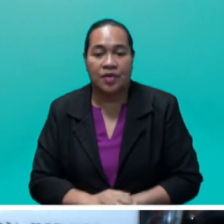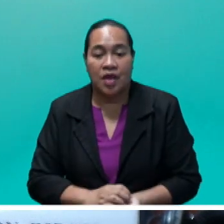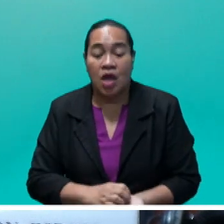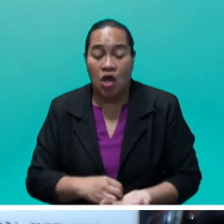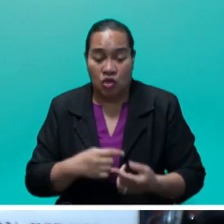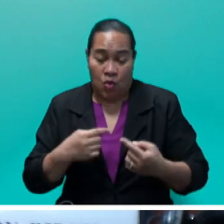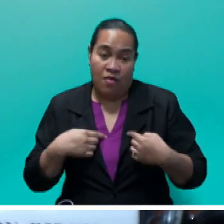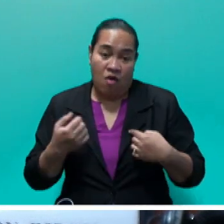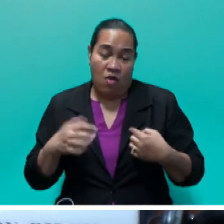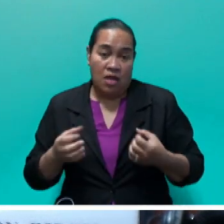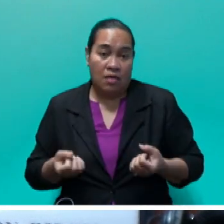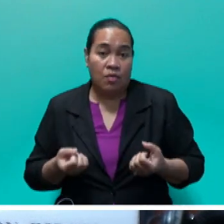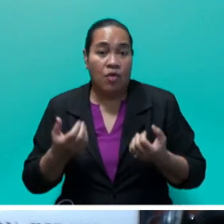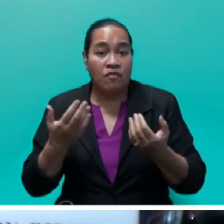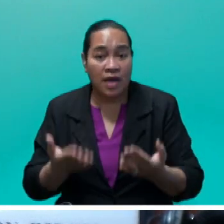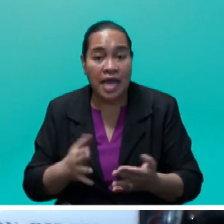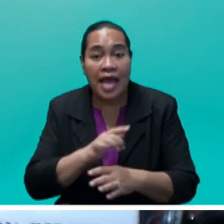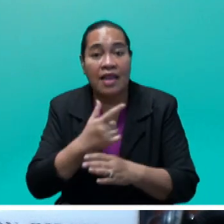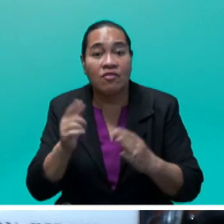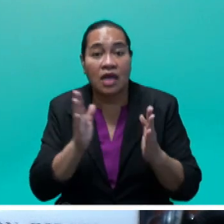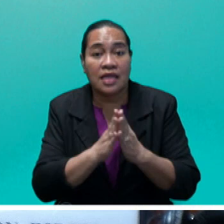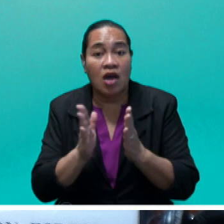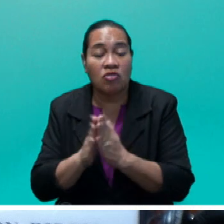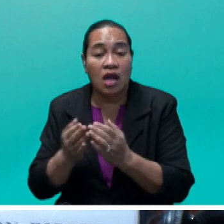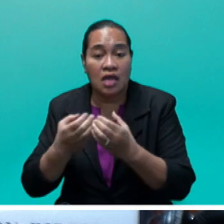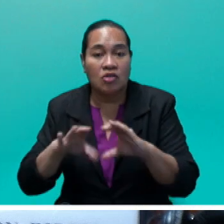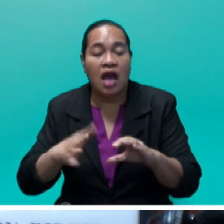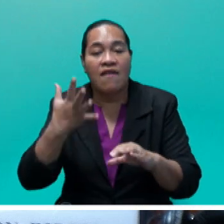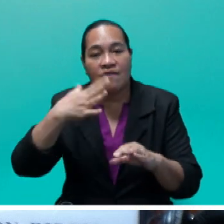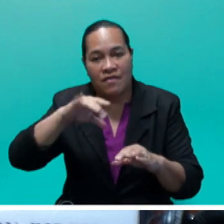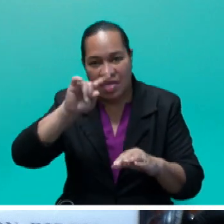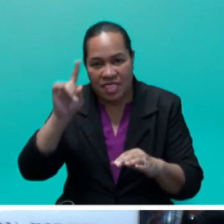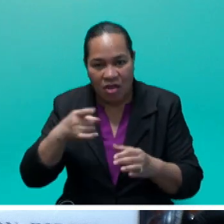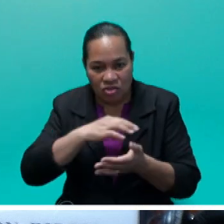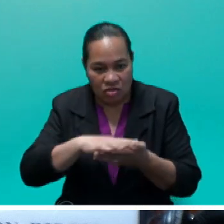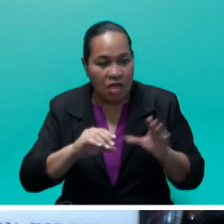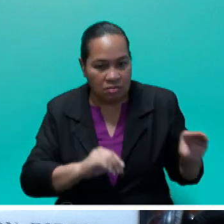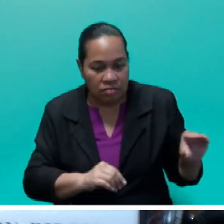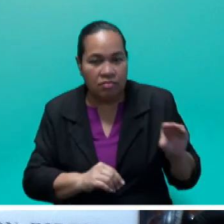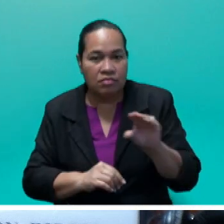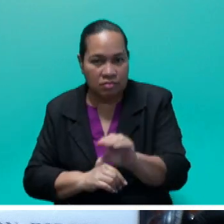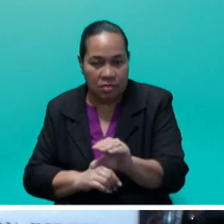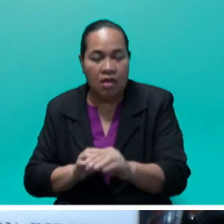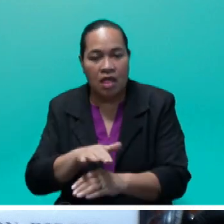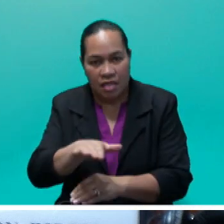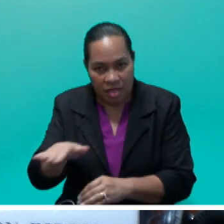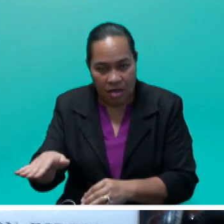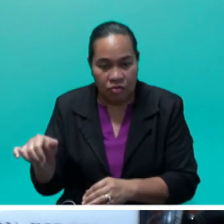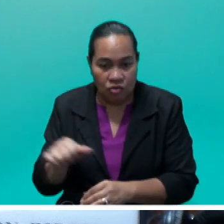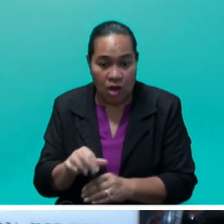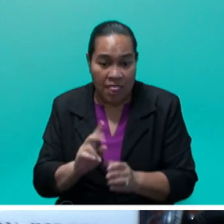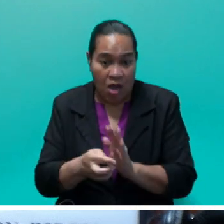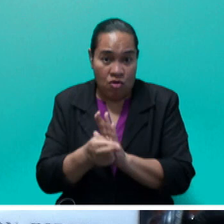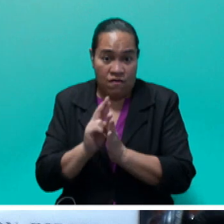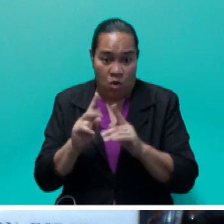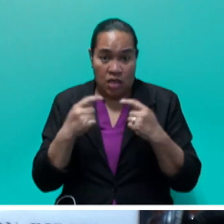provided Levuka Town Councils with the 50,000 that we're supposed to provide them. The review teams